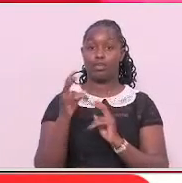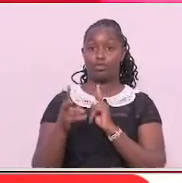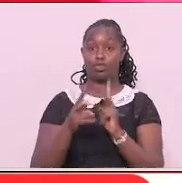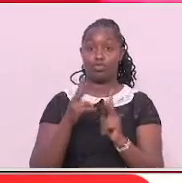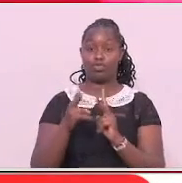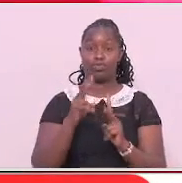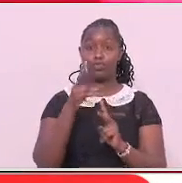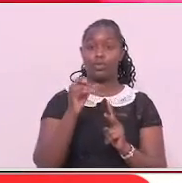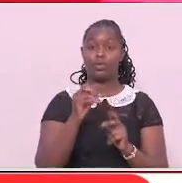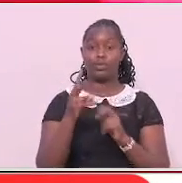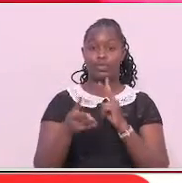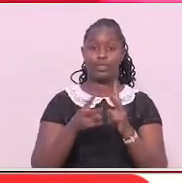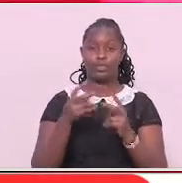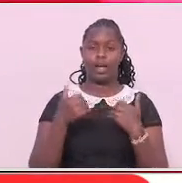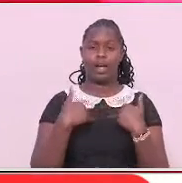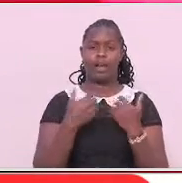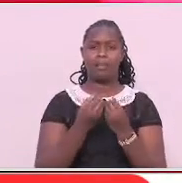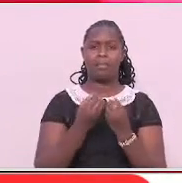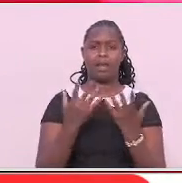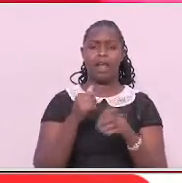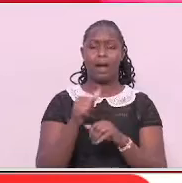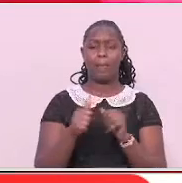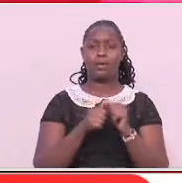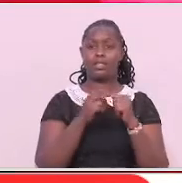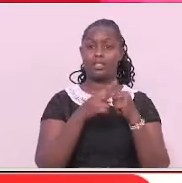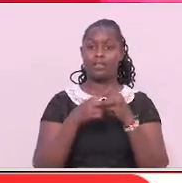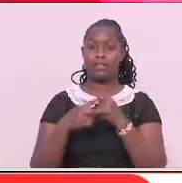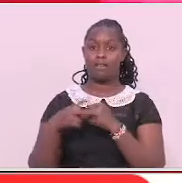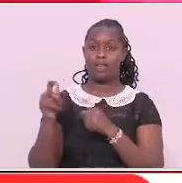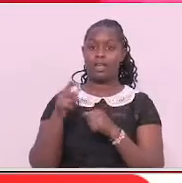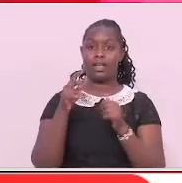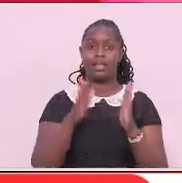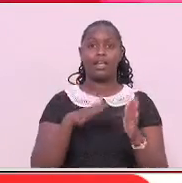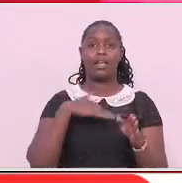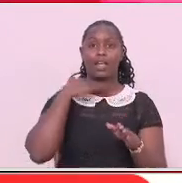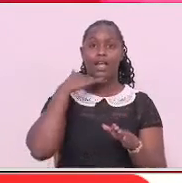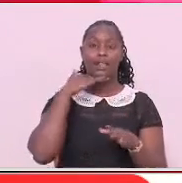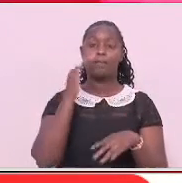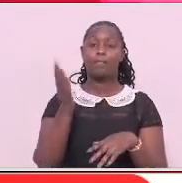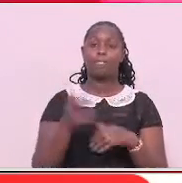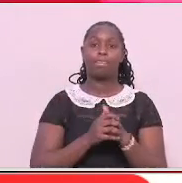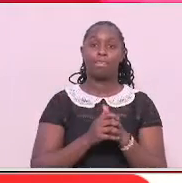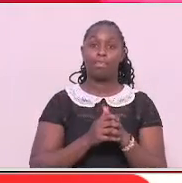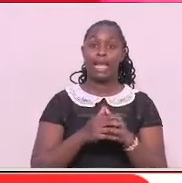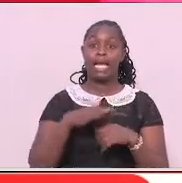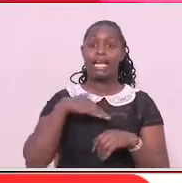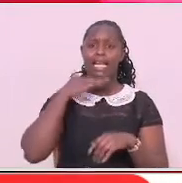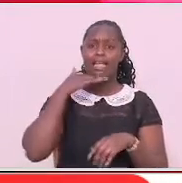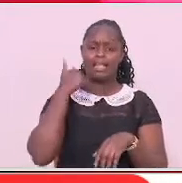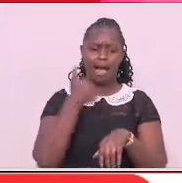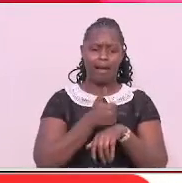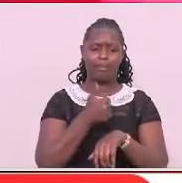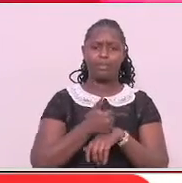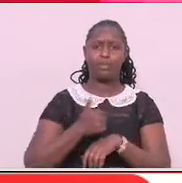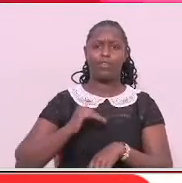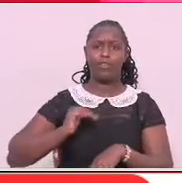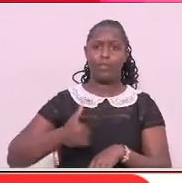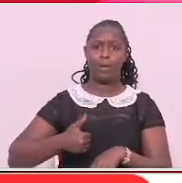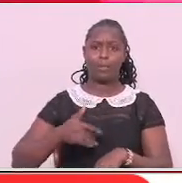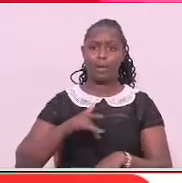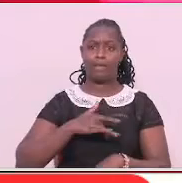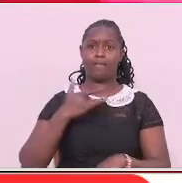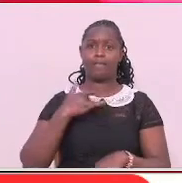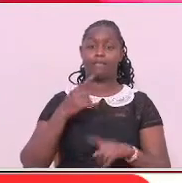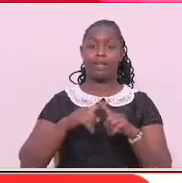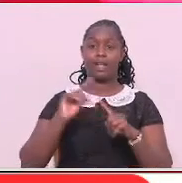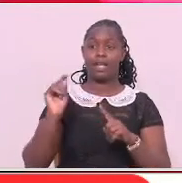least 77 Kenyans losing their lives. Now, the deaths and abuse of Kenyan women in Saudi Arabia fuels demands for the